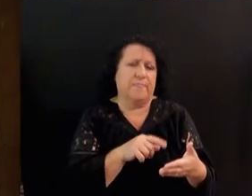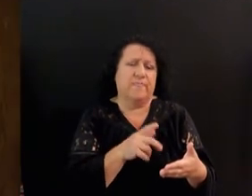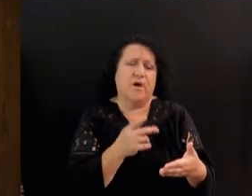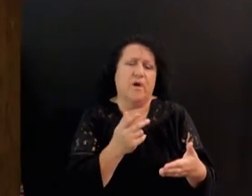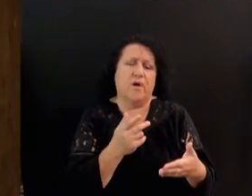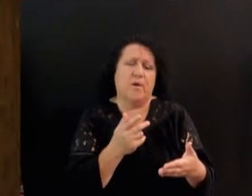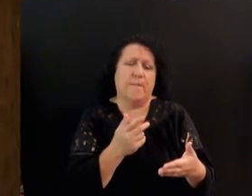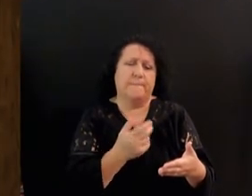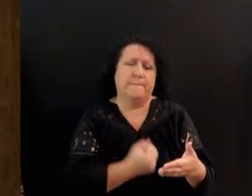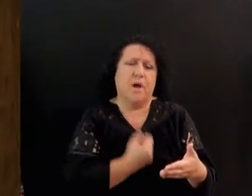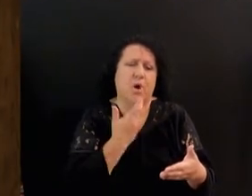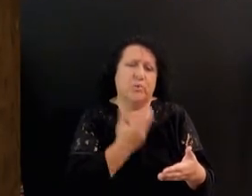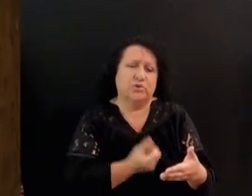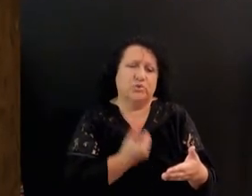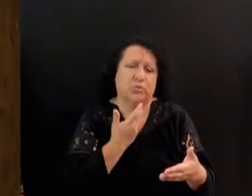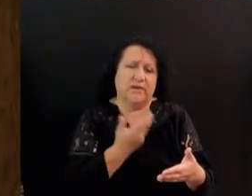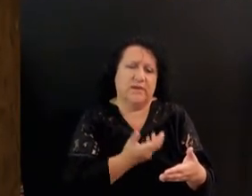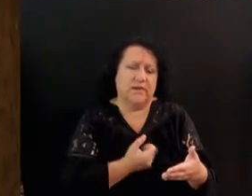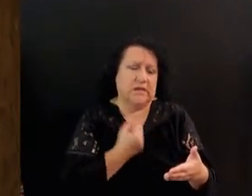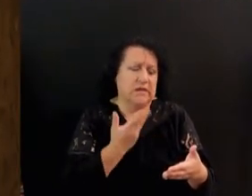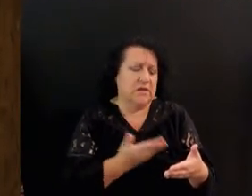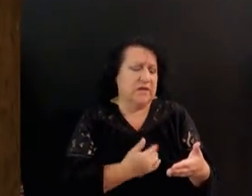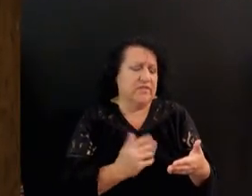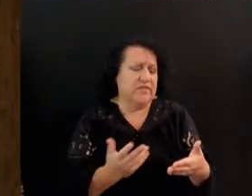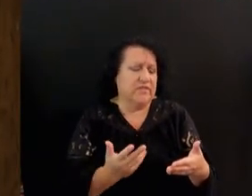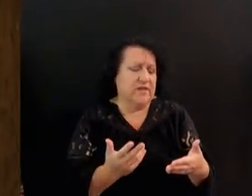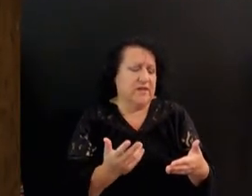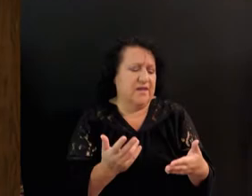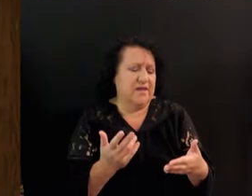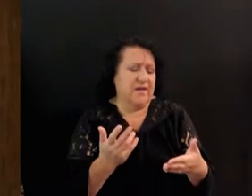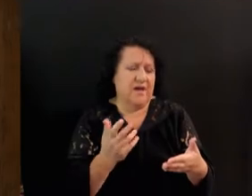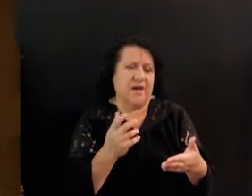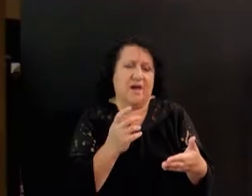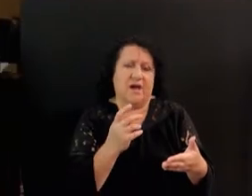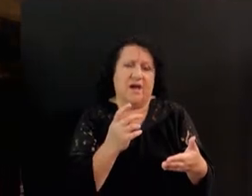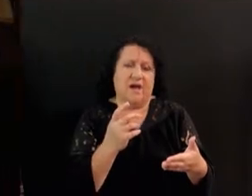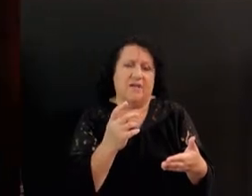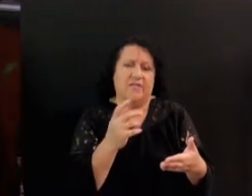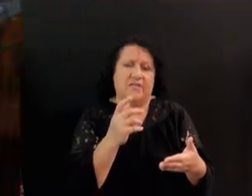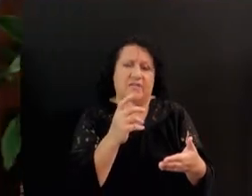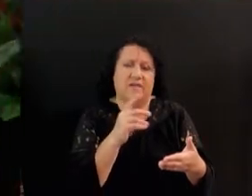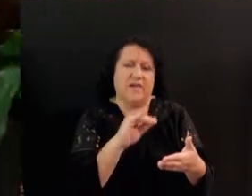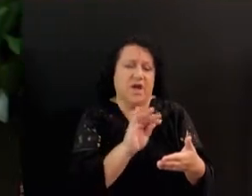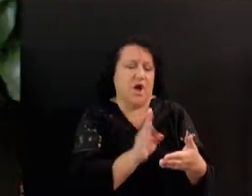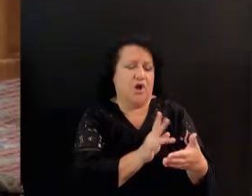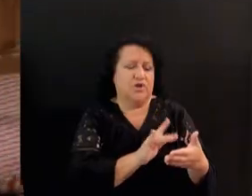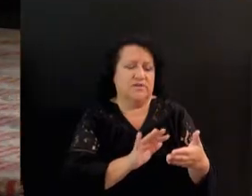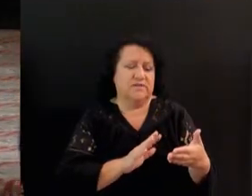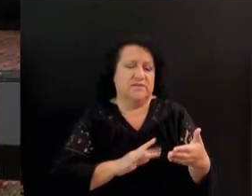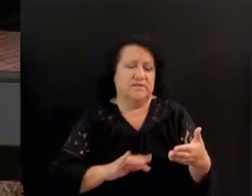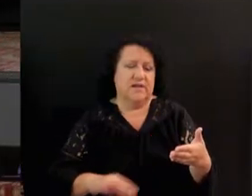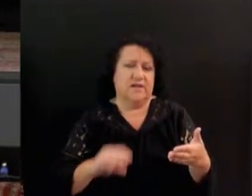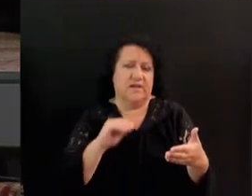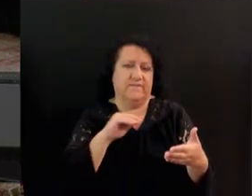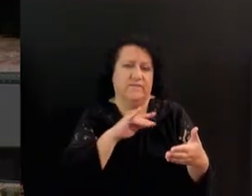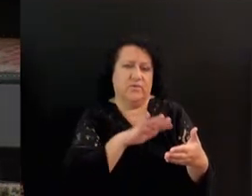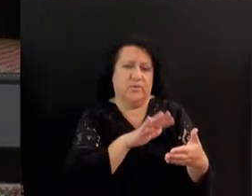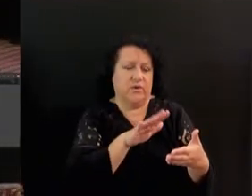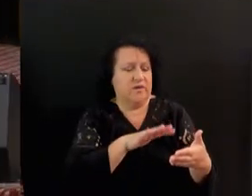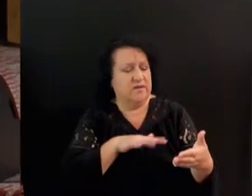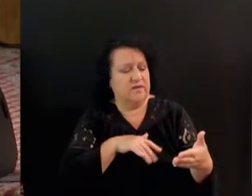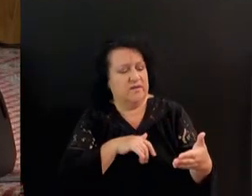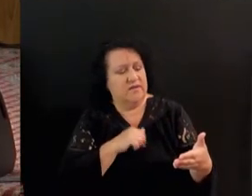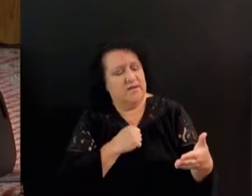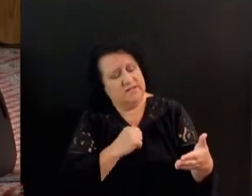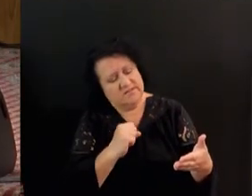artistic input is amazing. And the very center line of Psalm 23 is, for you are with